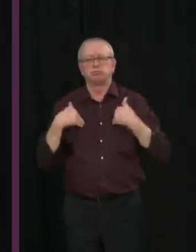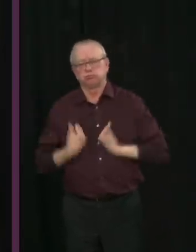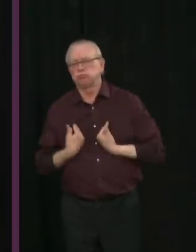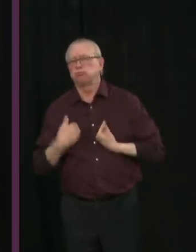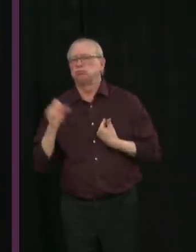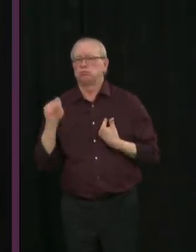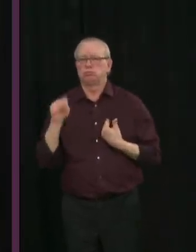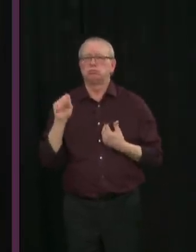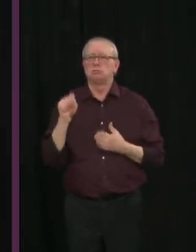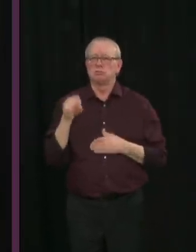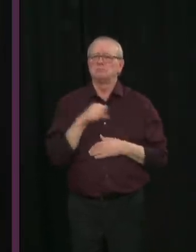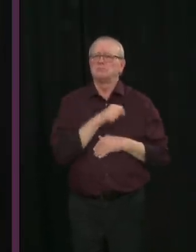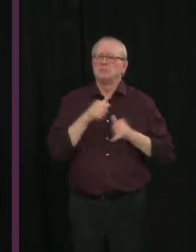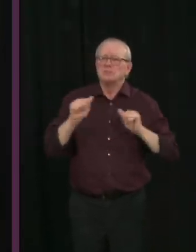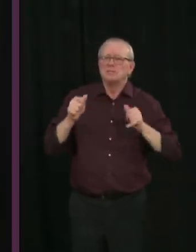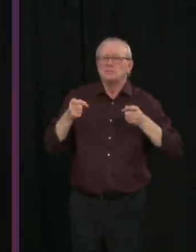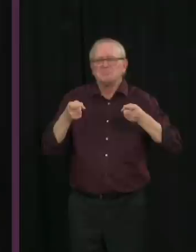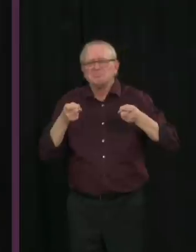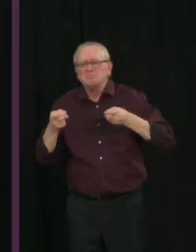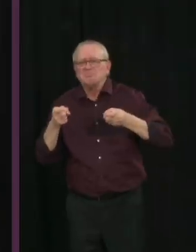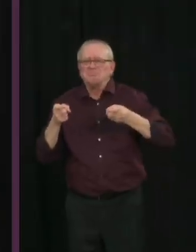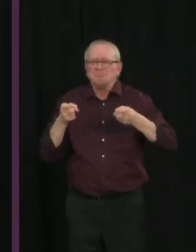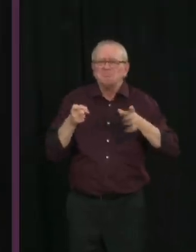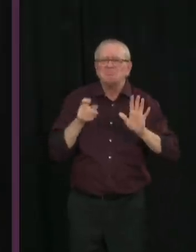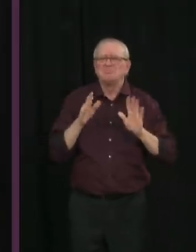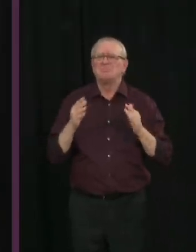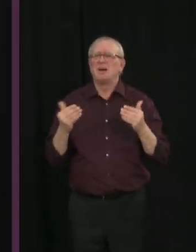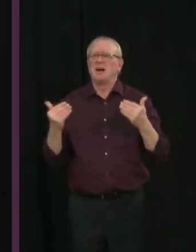the hospitalization numbers to go up,